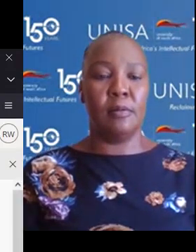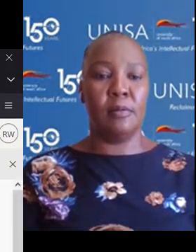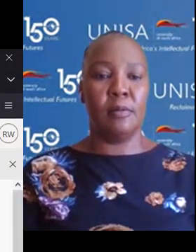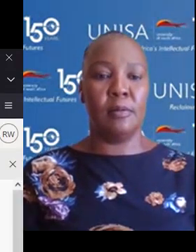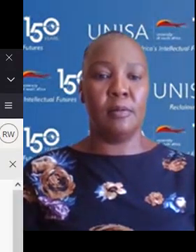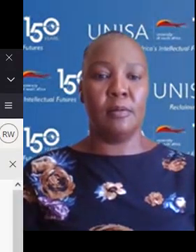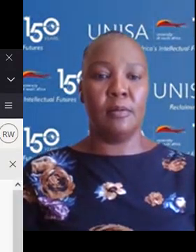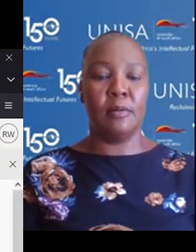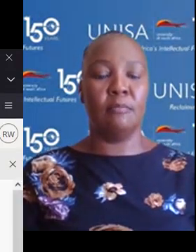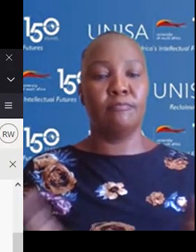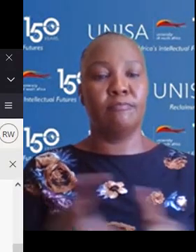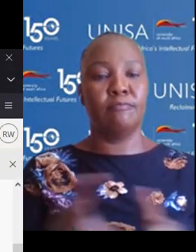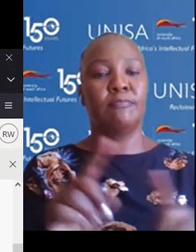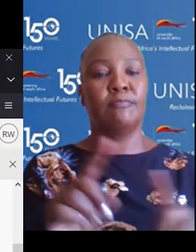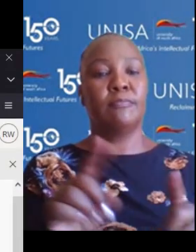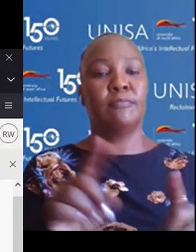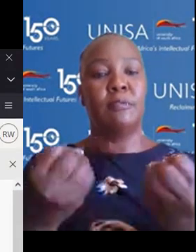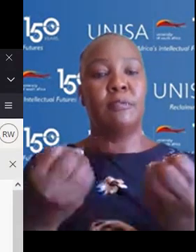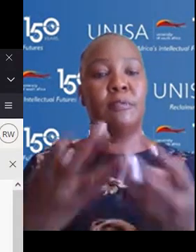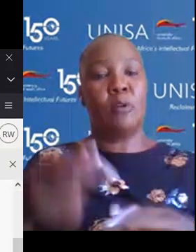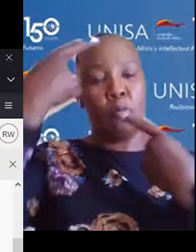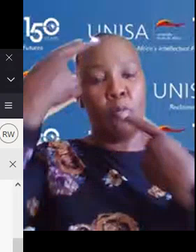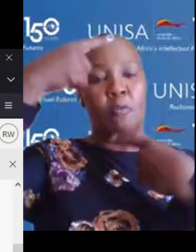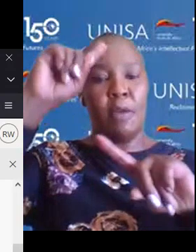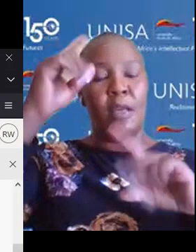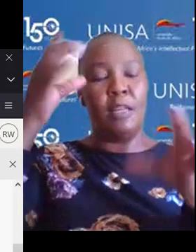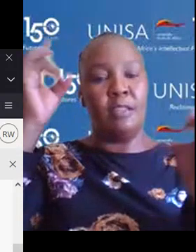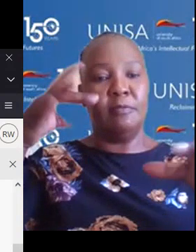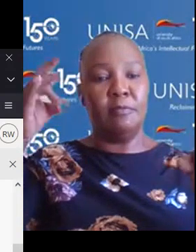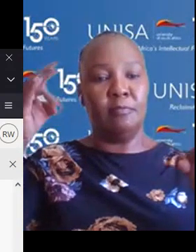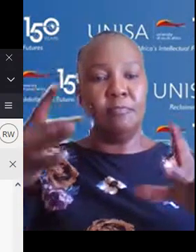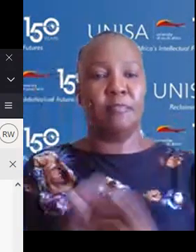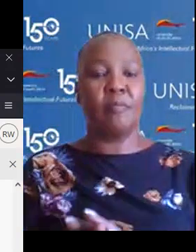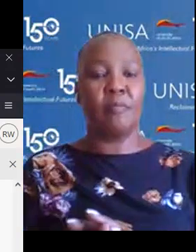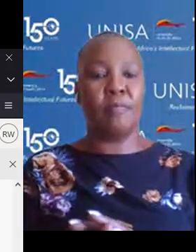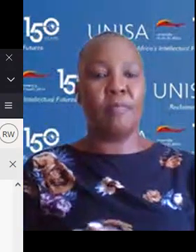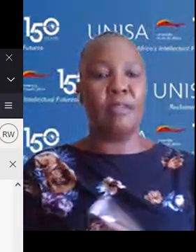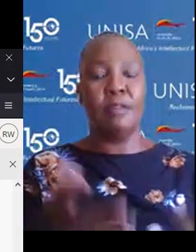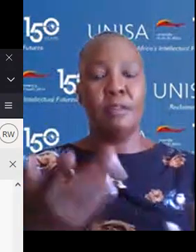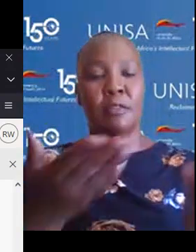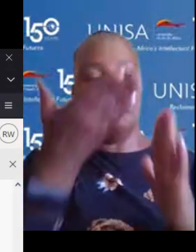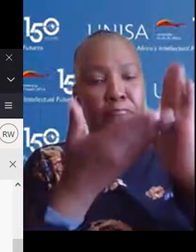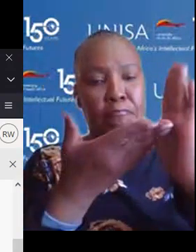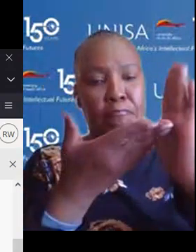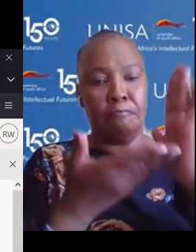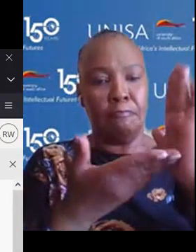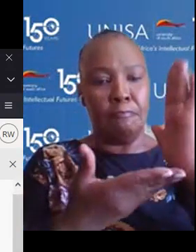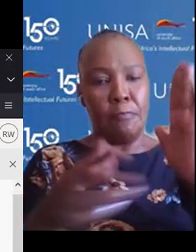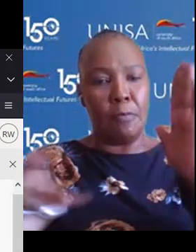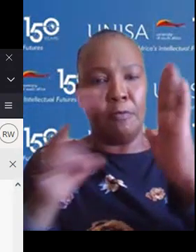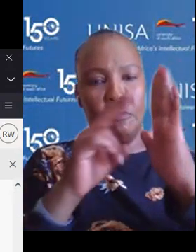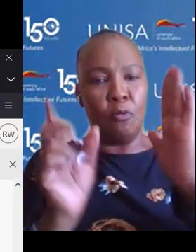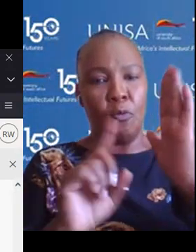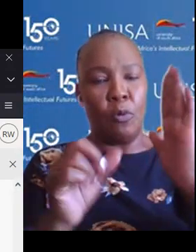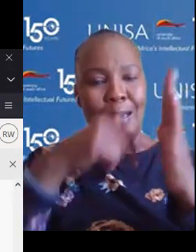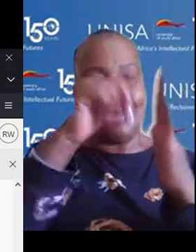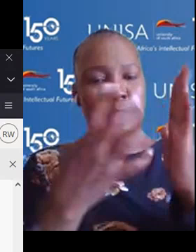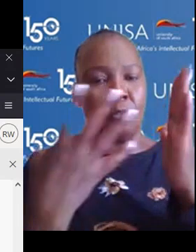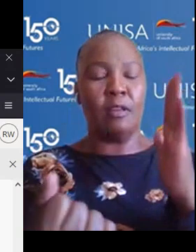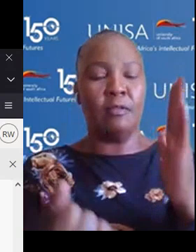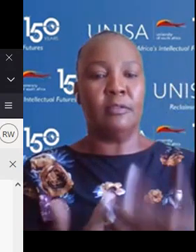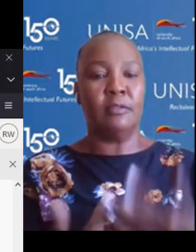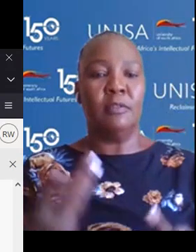So for instance, it will give you your profile information, subscriptions. If you go today, you can view exactly what license you have. So